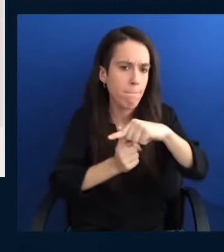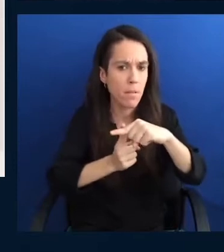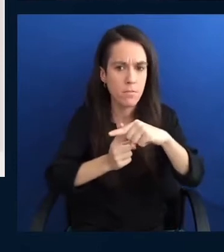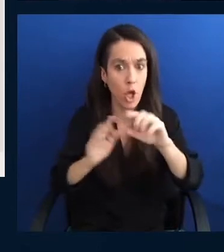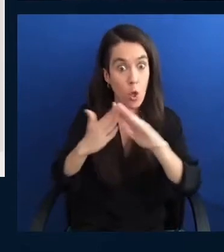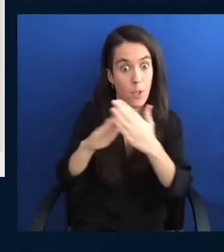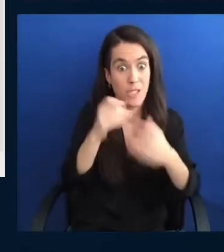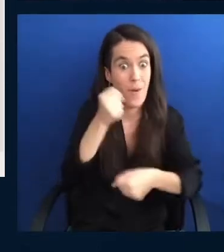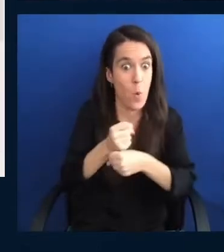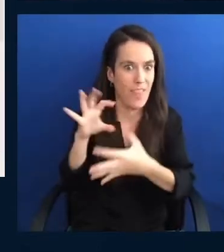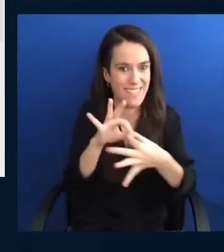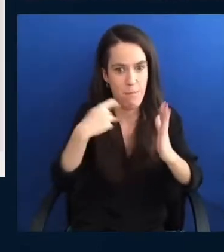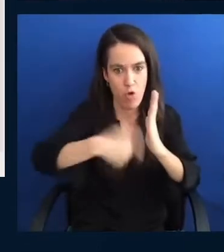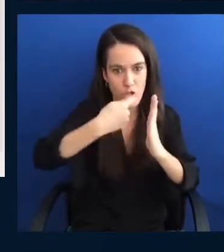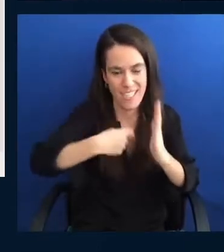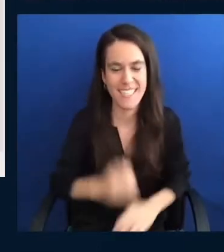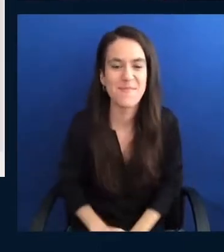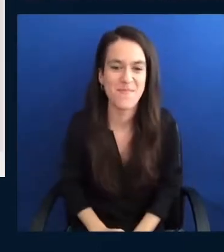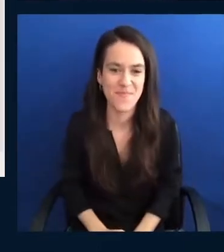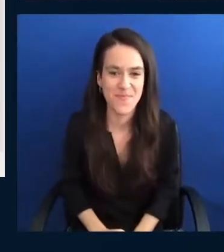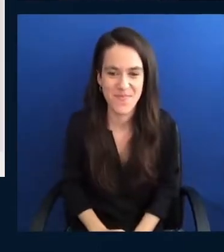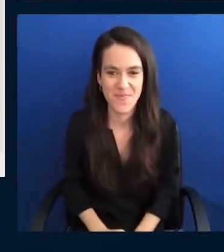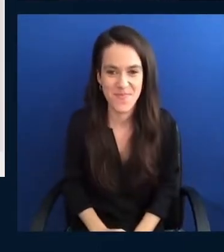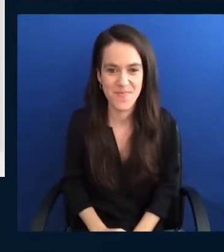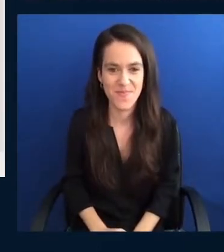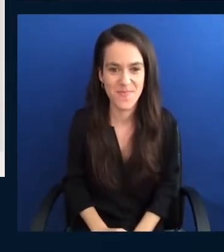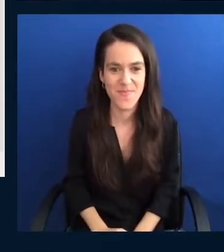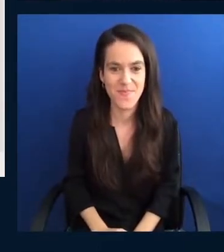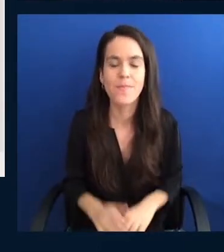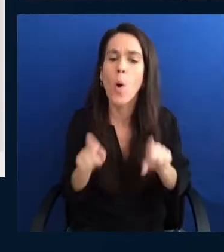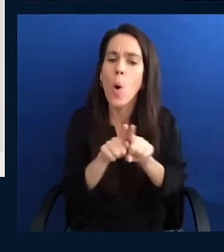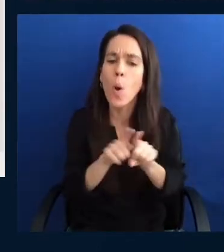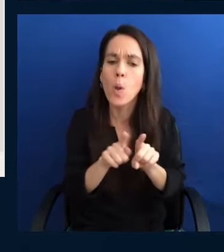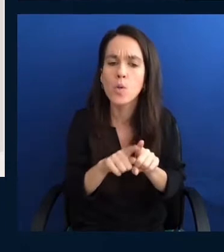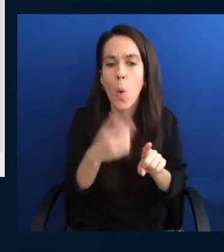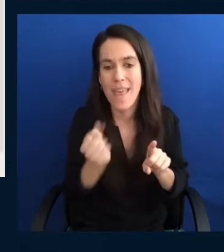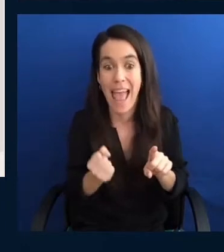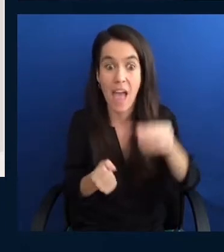that. And of course, we also introduced segments in 8.7.